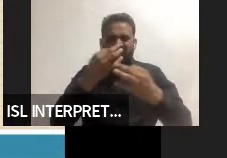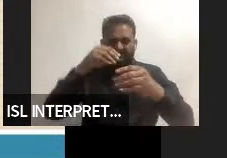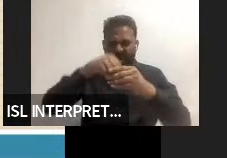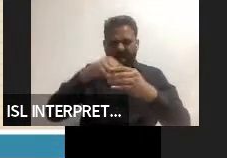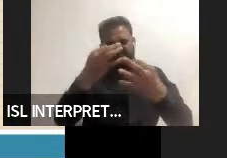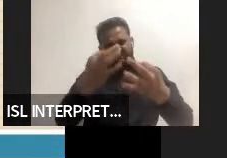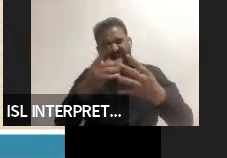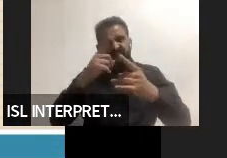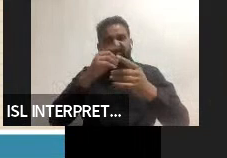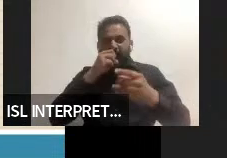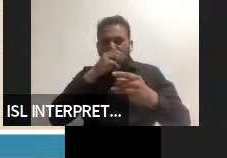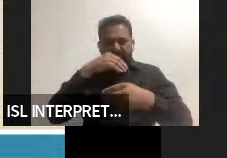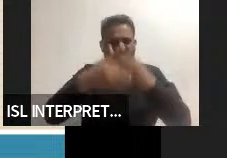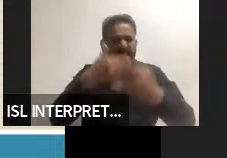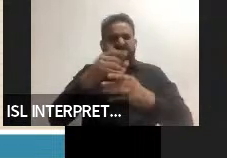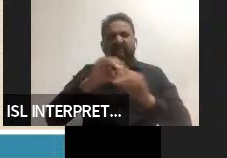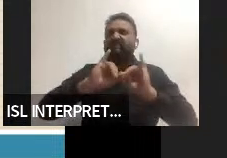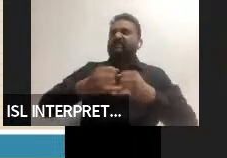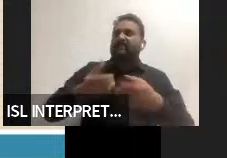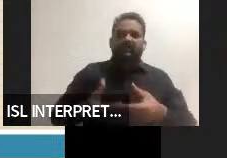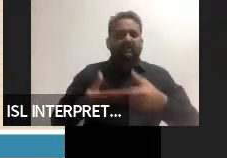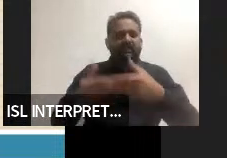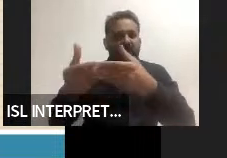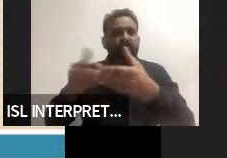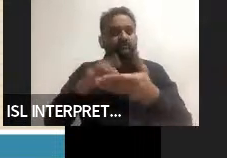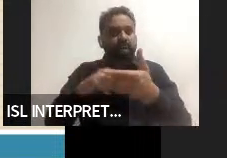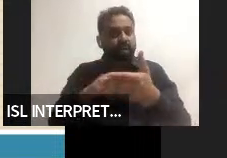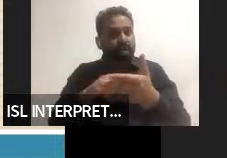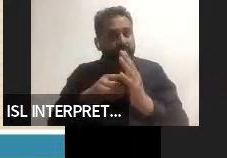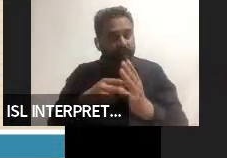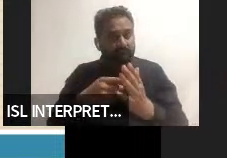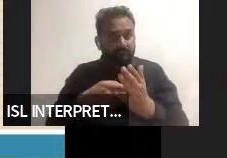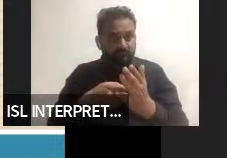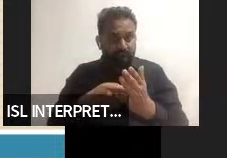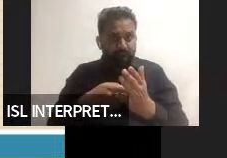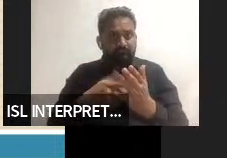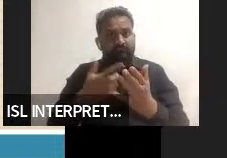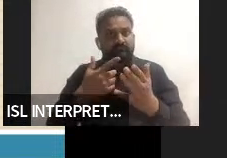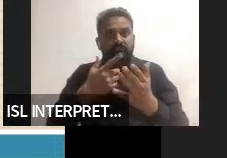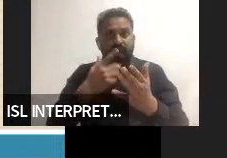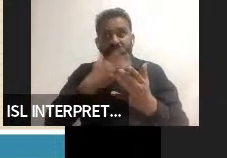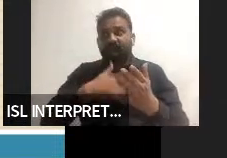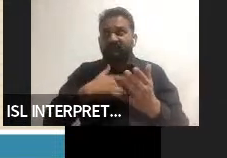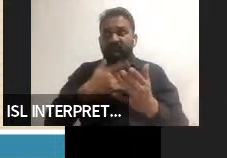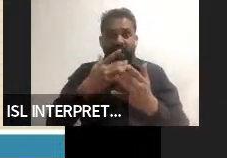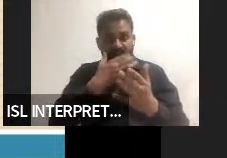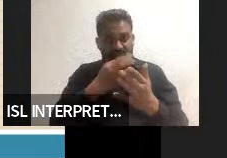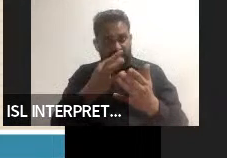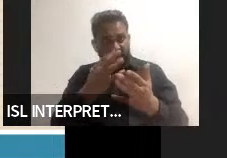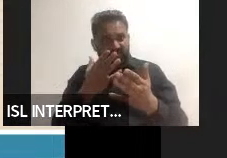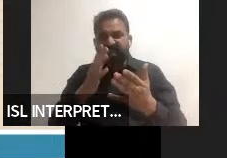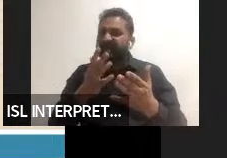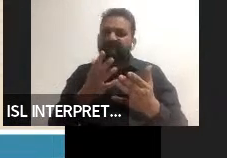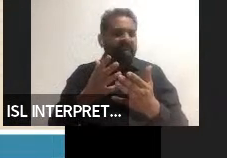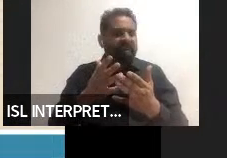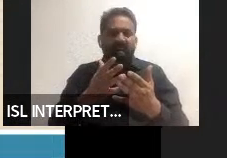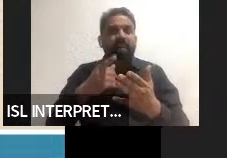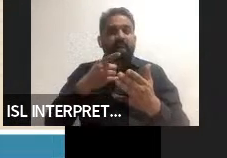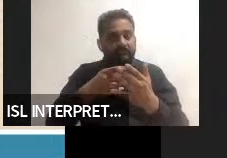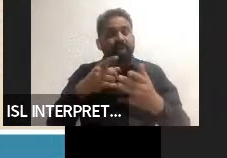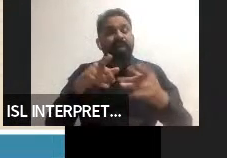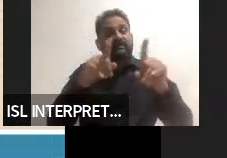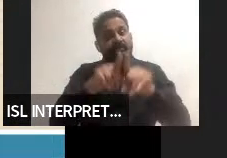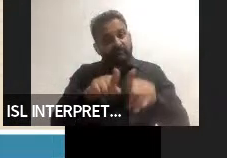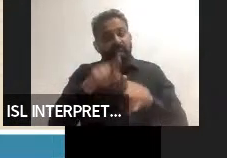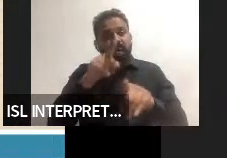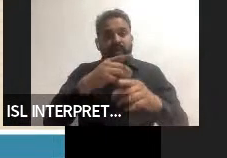quality and very costly, but the packing is not good, then it doesn't look extra good. So you have to cover